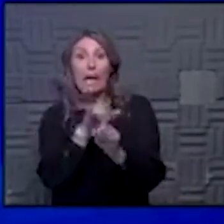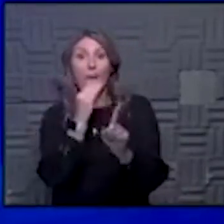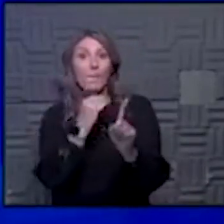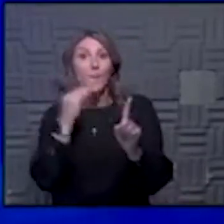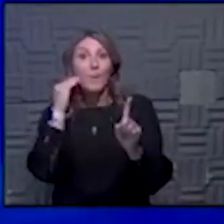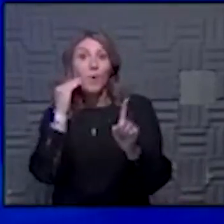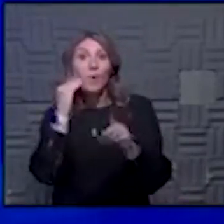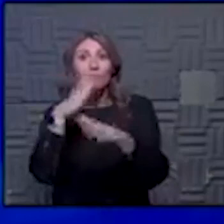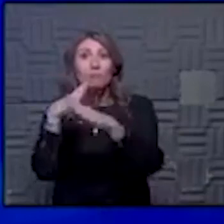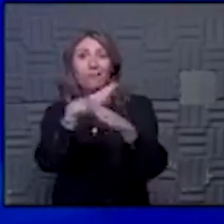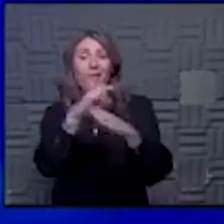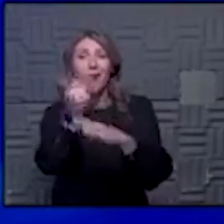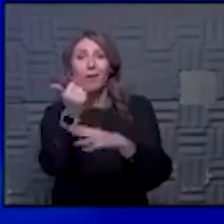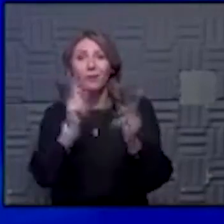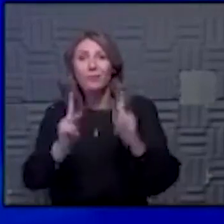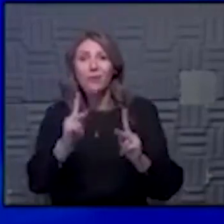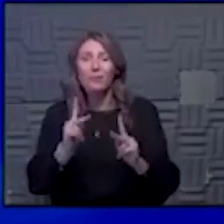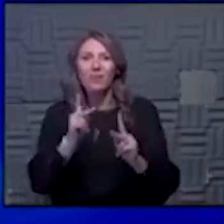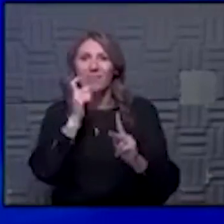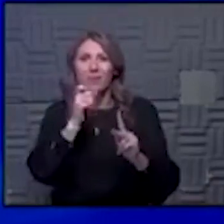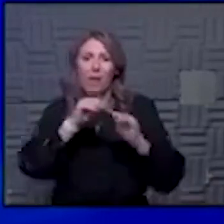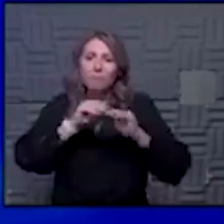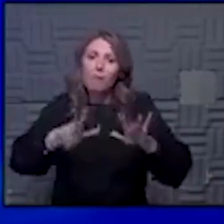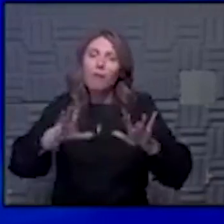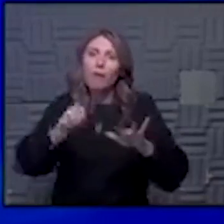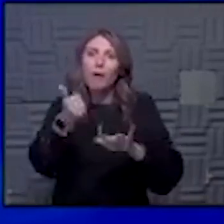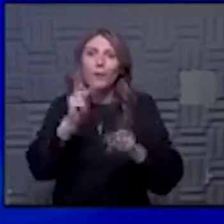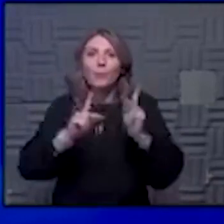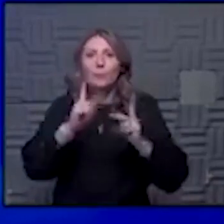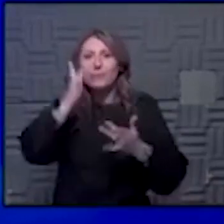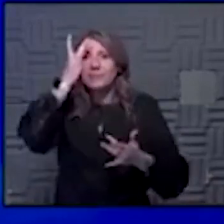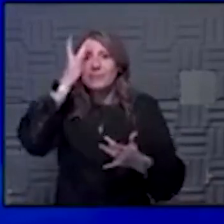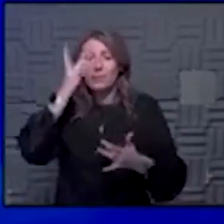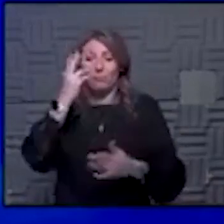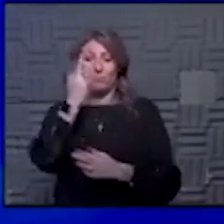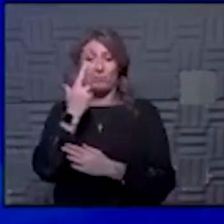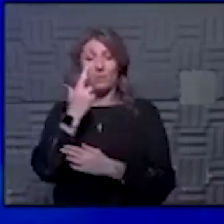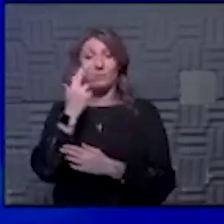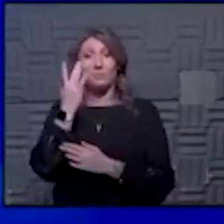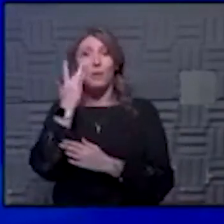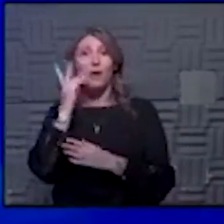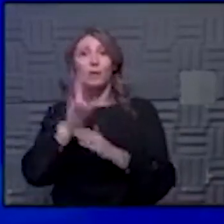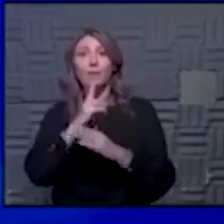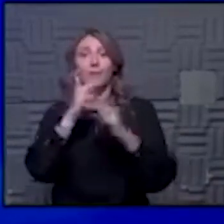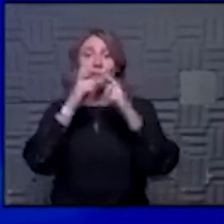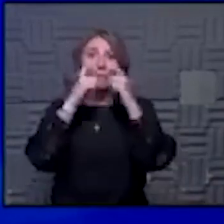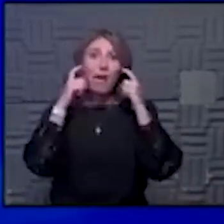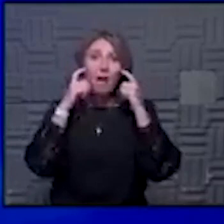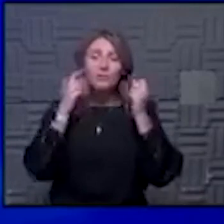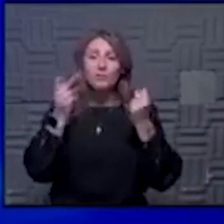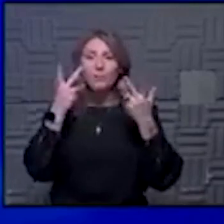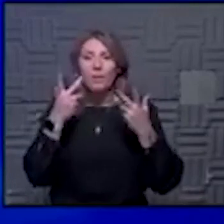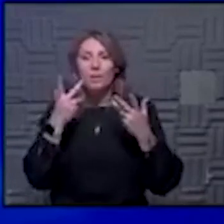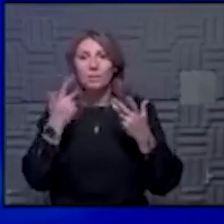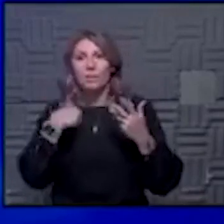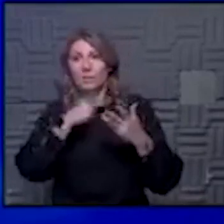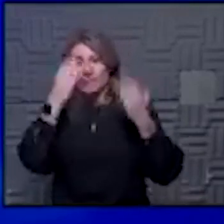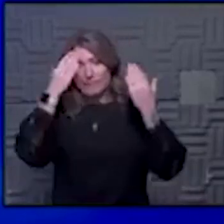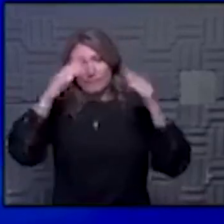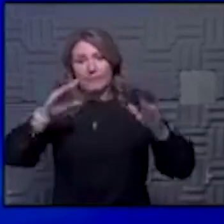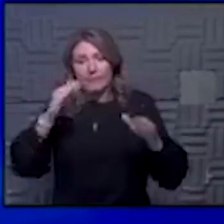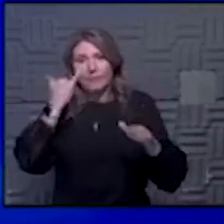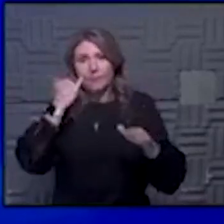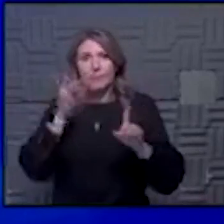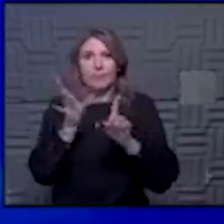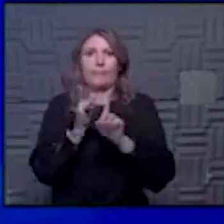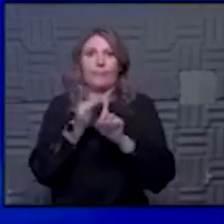so you don't make anybody sick. And I think that's the key. And the reason we wear masks so much is because oftentimes we don't know that we have COVID